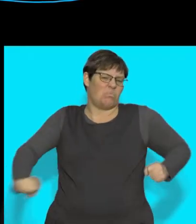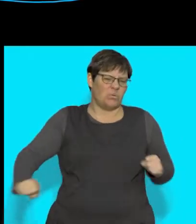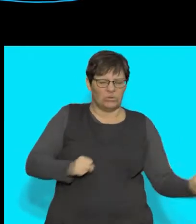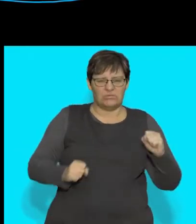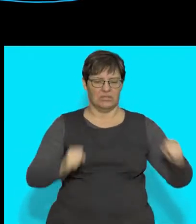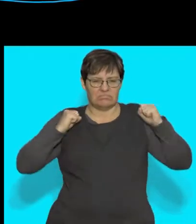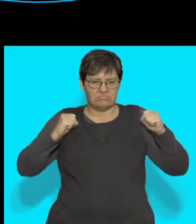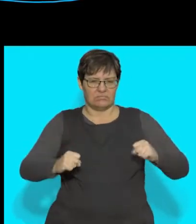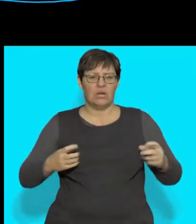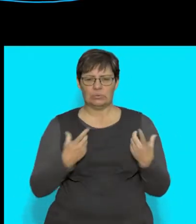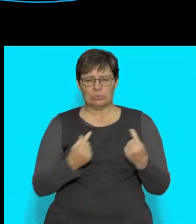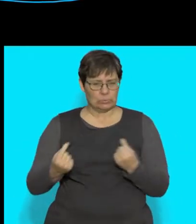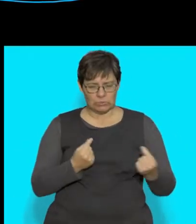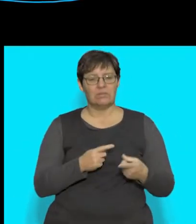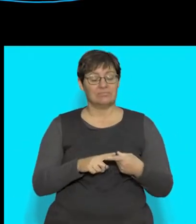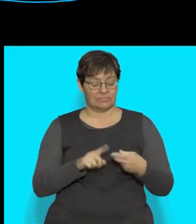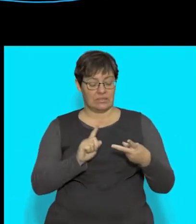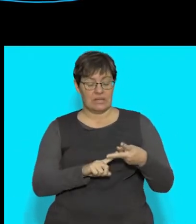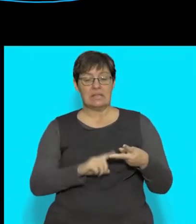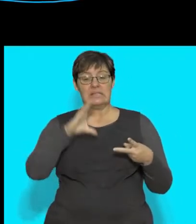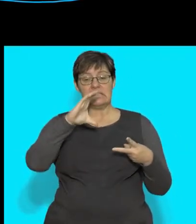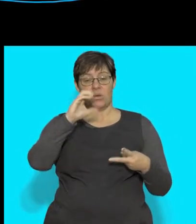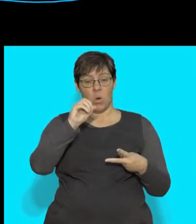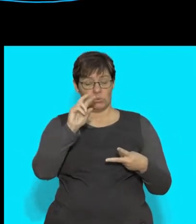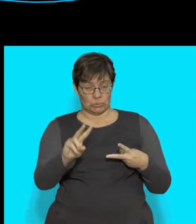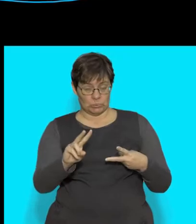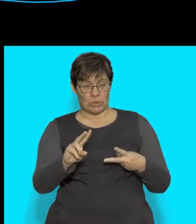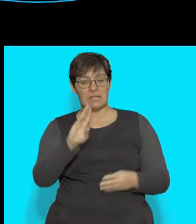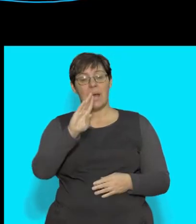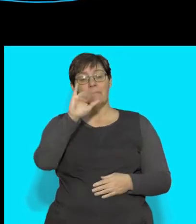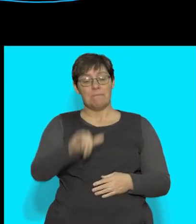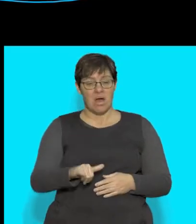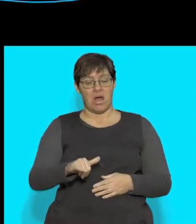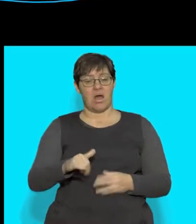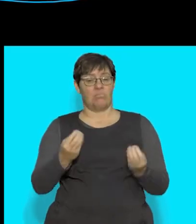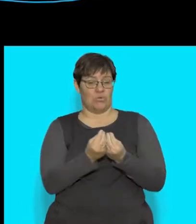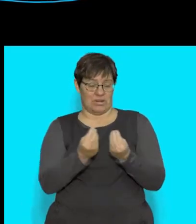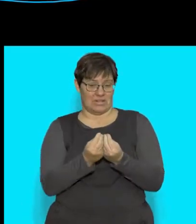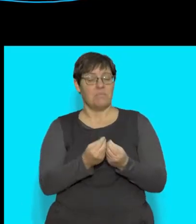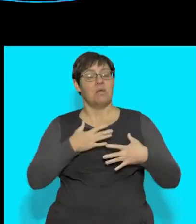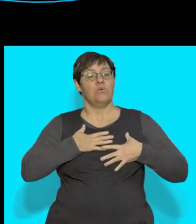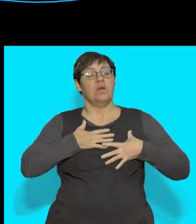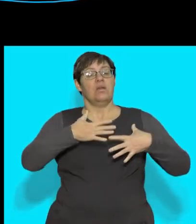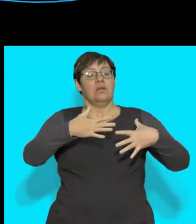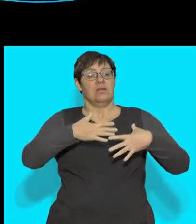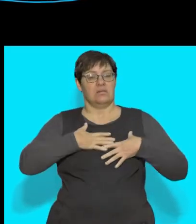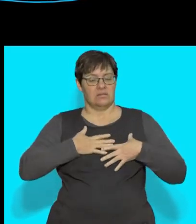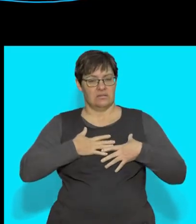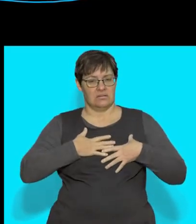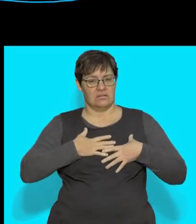Carbon dioxide is a byproduct when we breathe, cellular respiration. And we're going to breathe